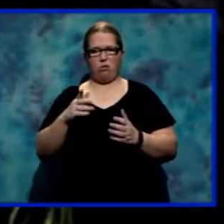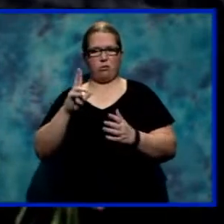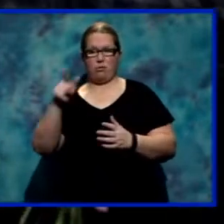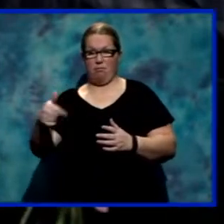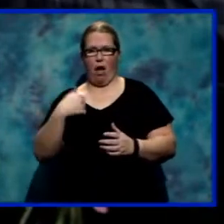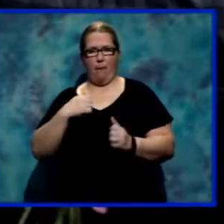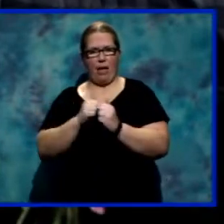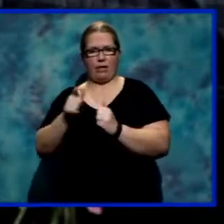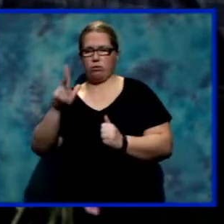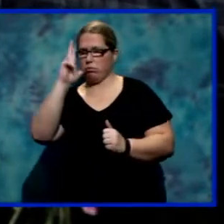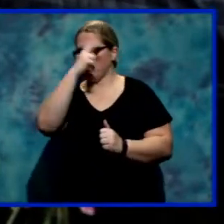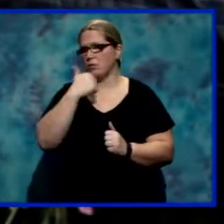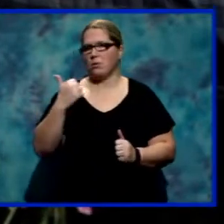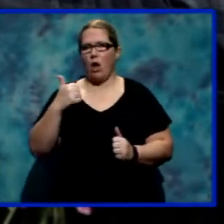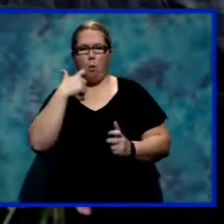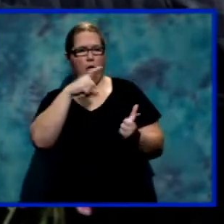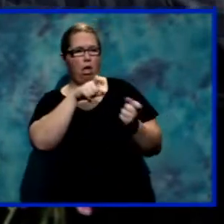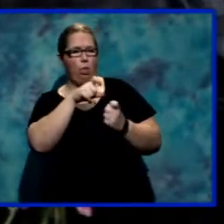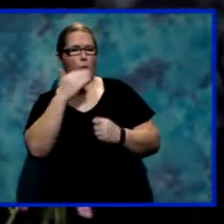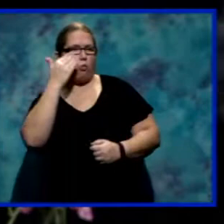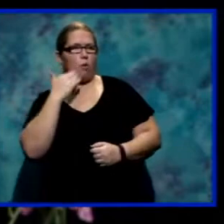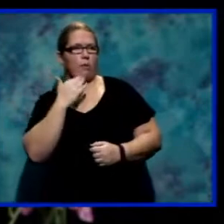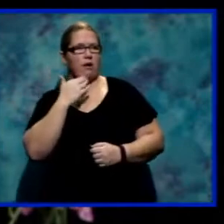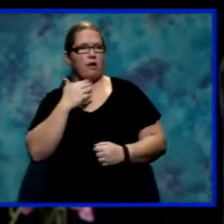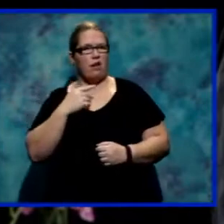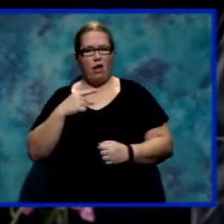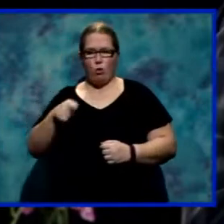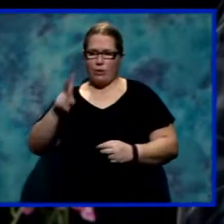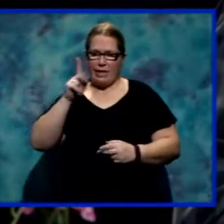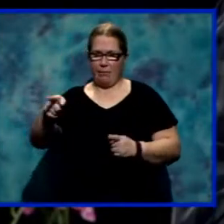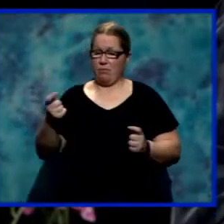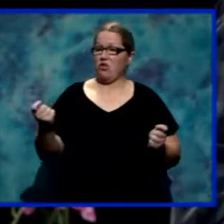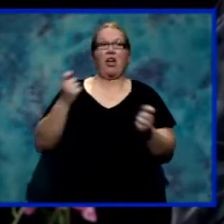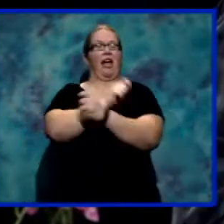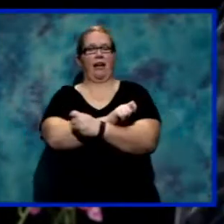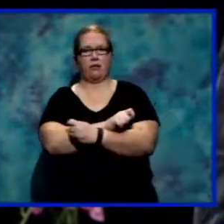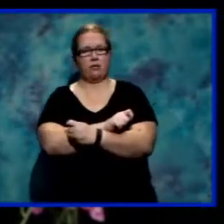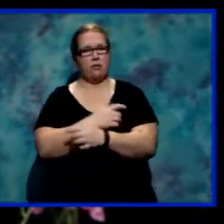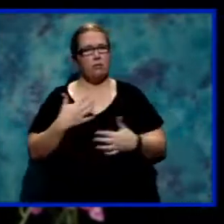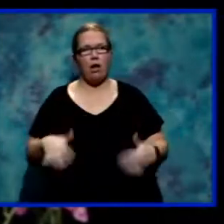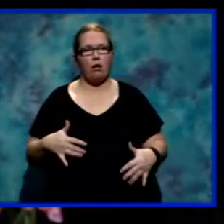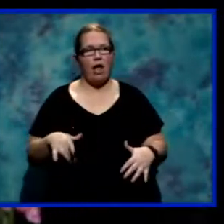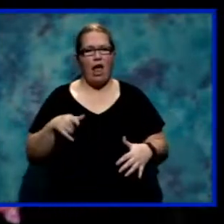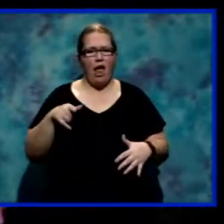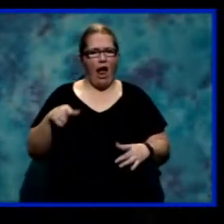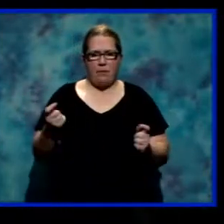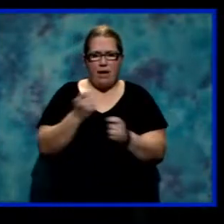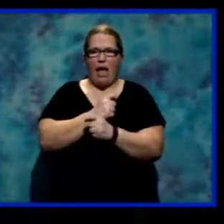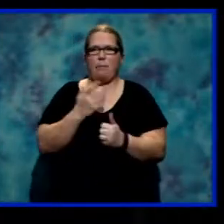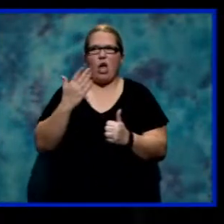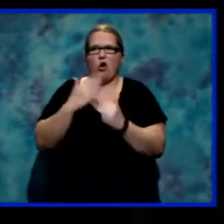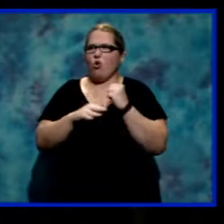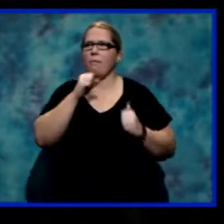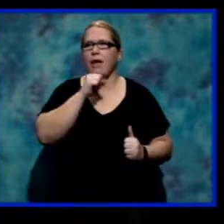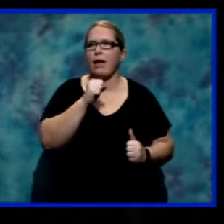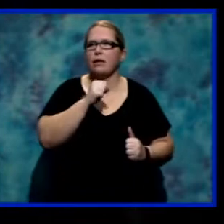serial womanizer. You see him have a conversion experience and he's a new man. Amen.